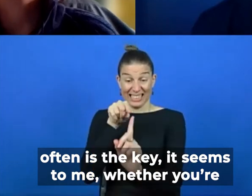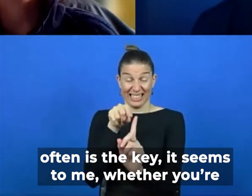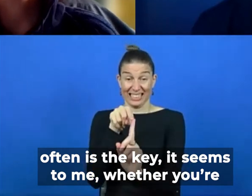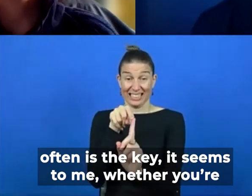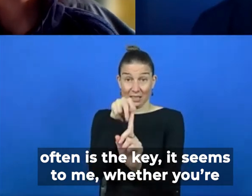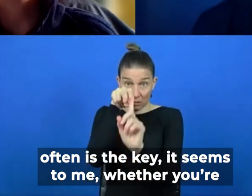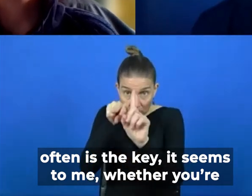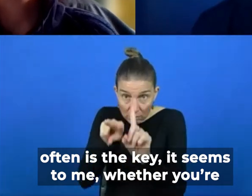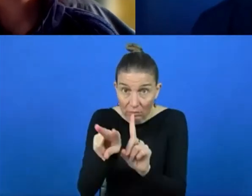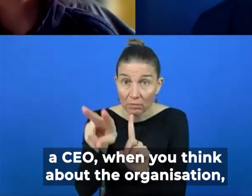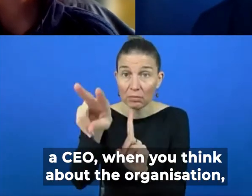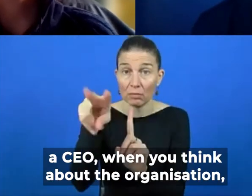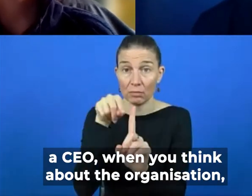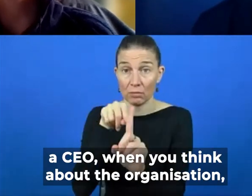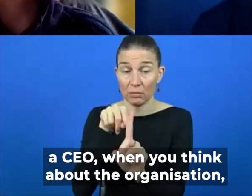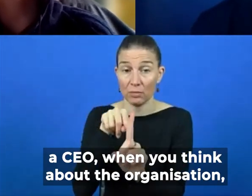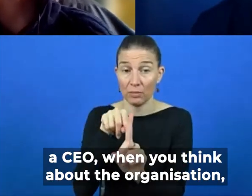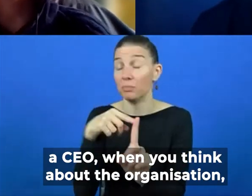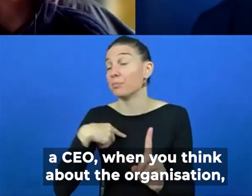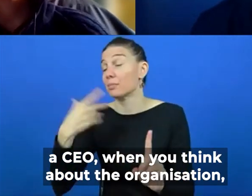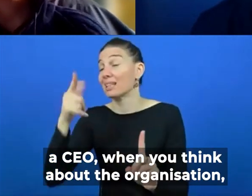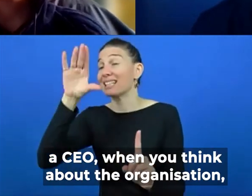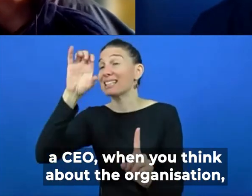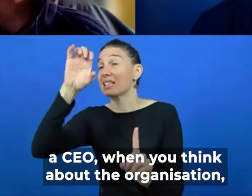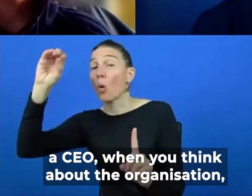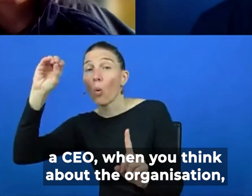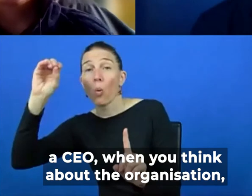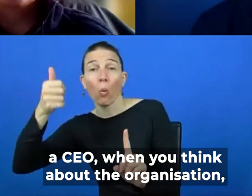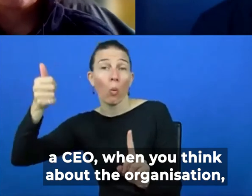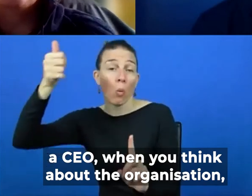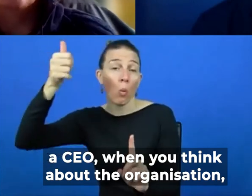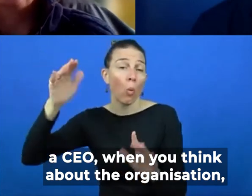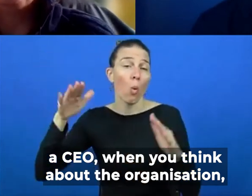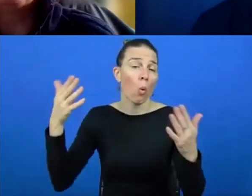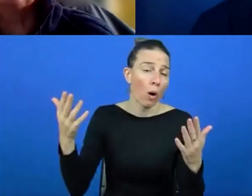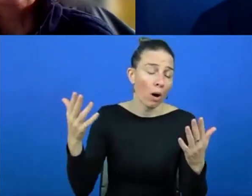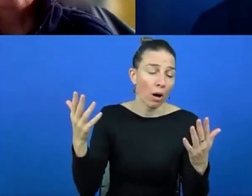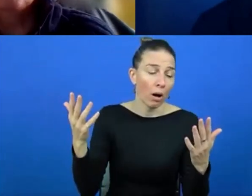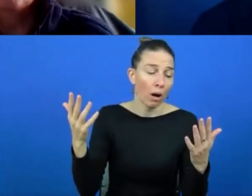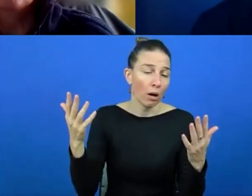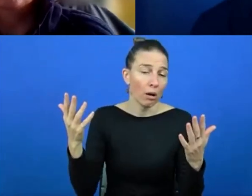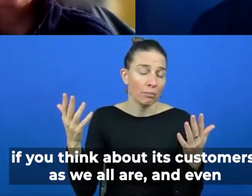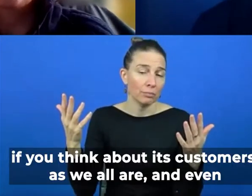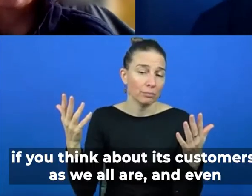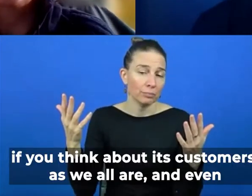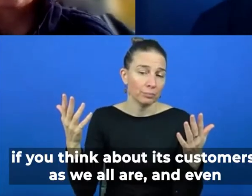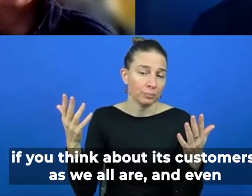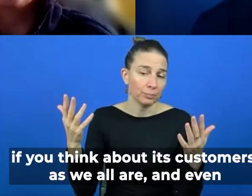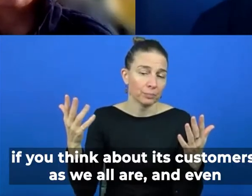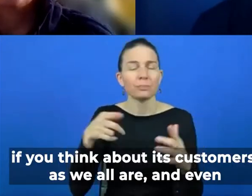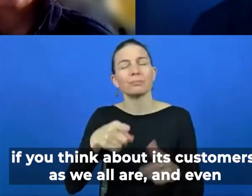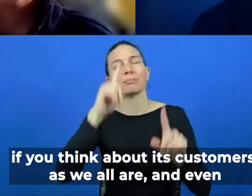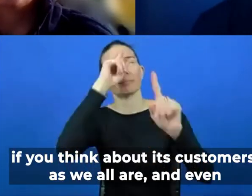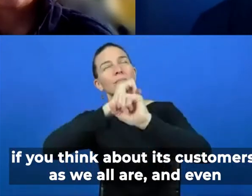to me, whether you're a CEO or a... When you think about the organization, if you think about